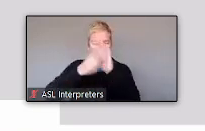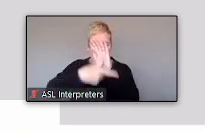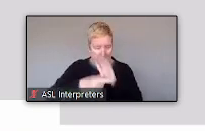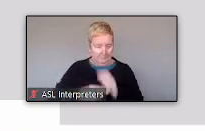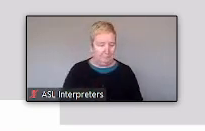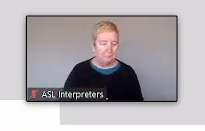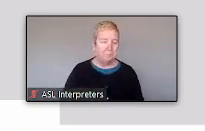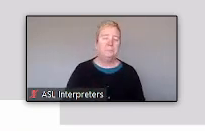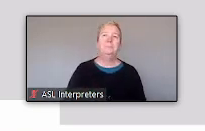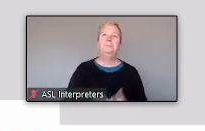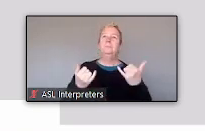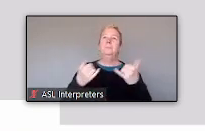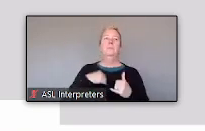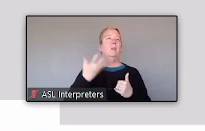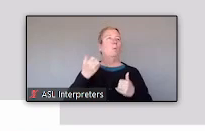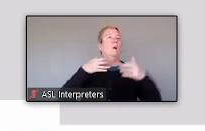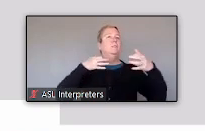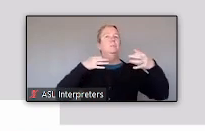mention that